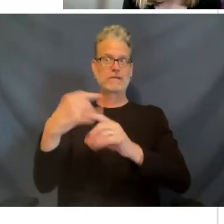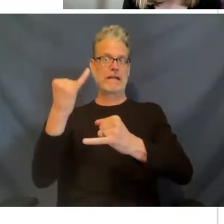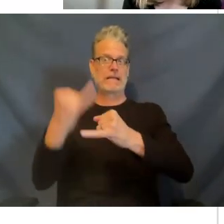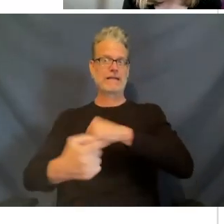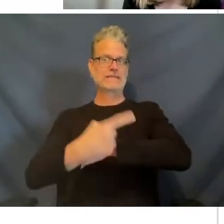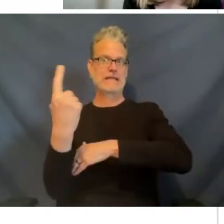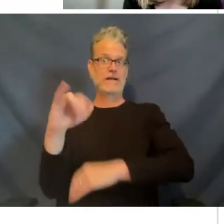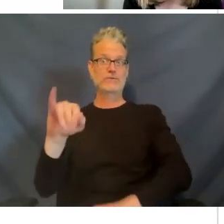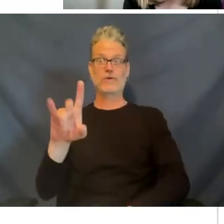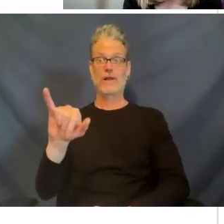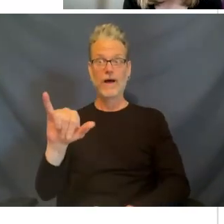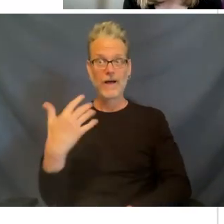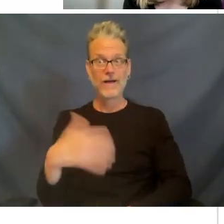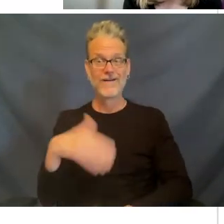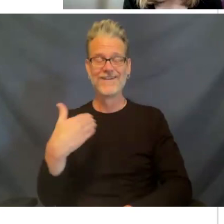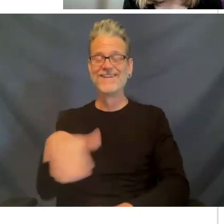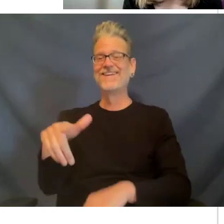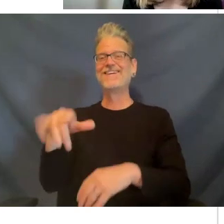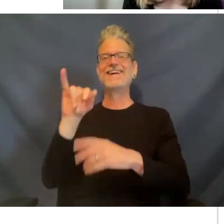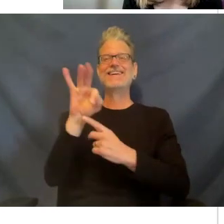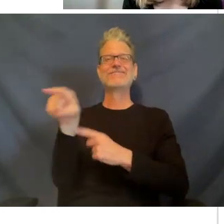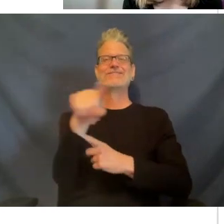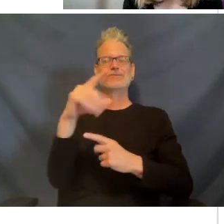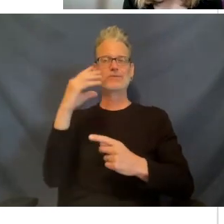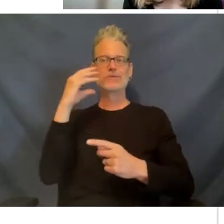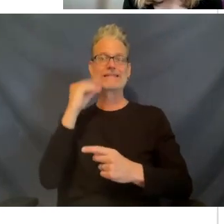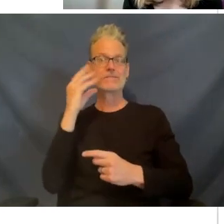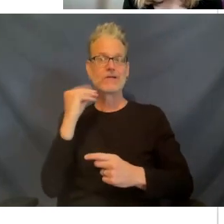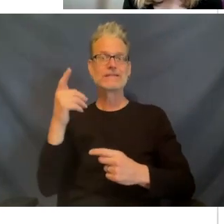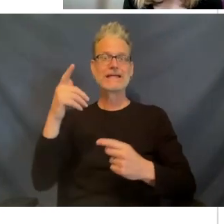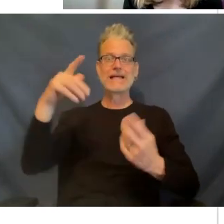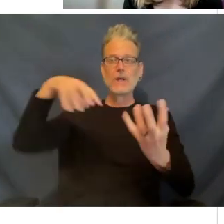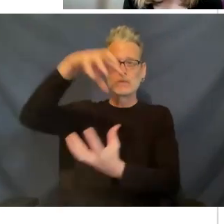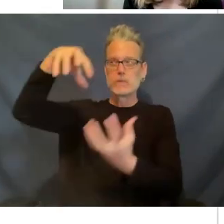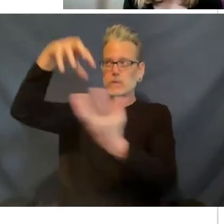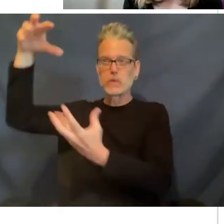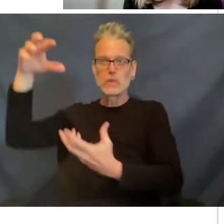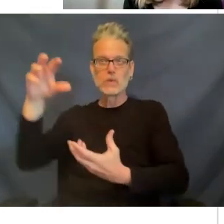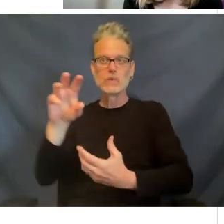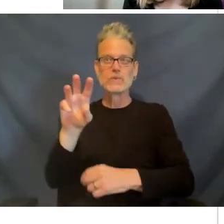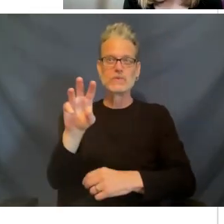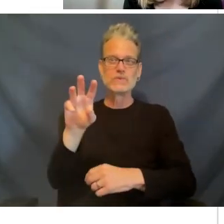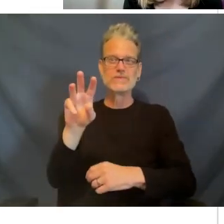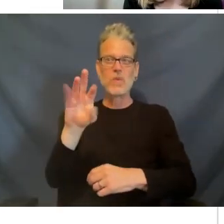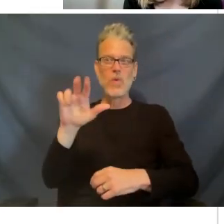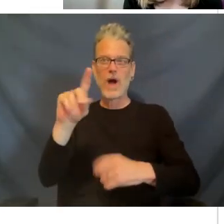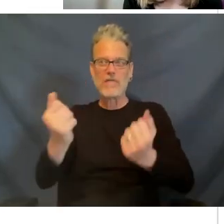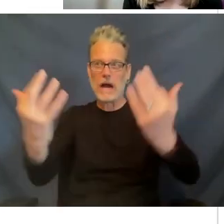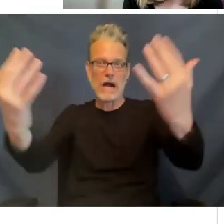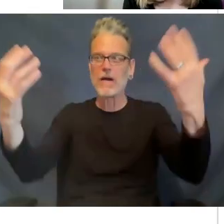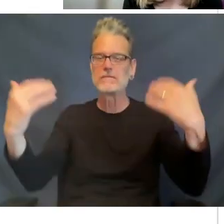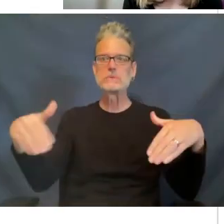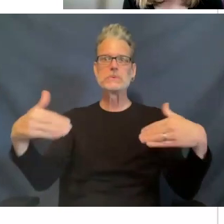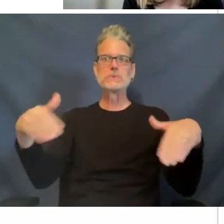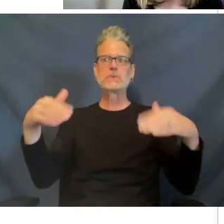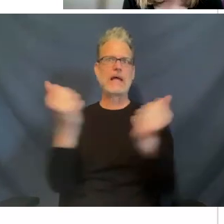July. And for folks who are experiencing smoke and wildfire impacts and all the things that